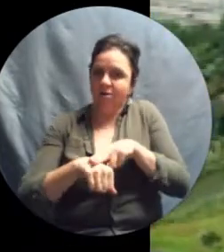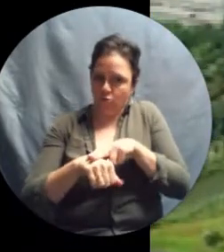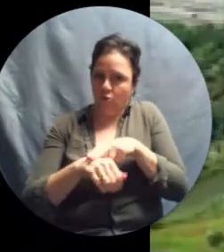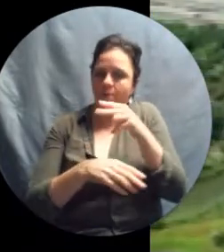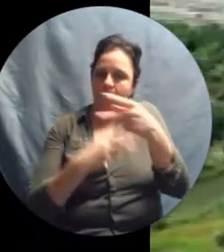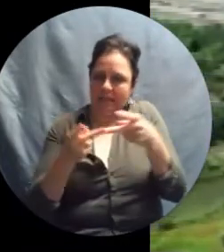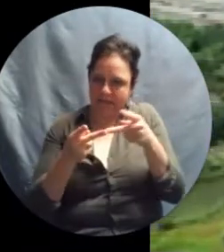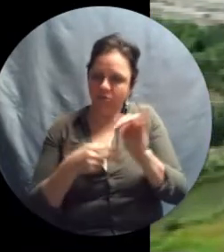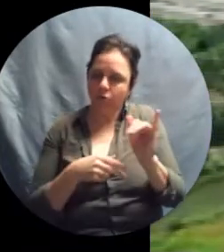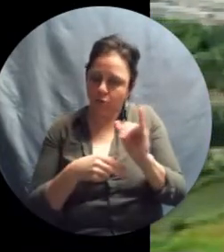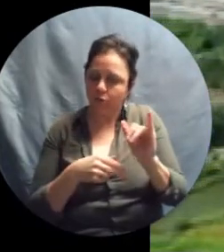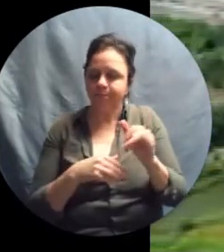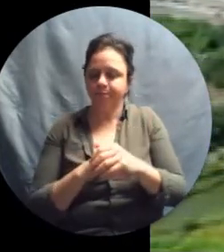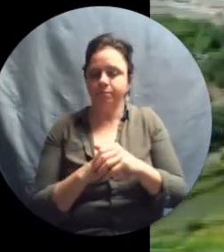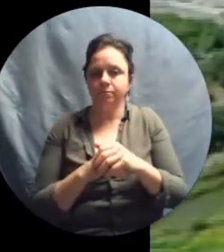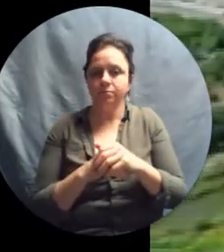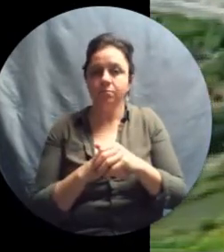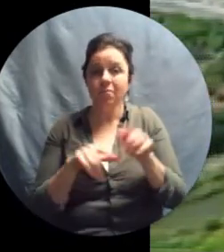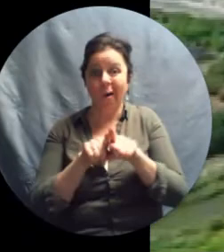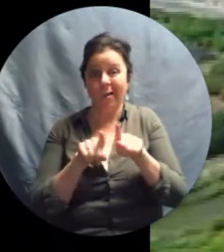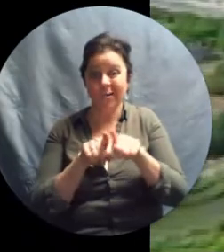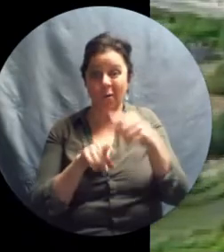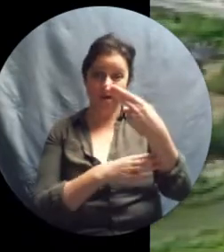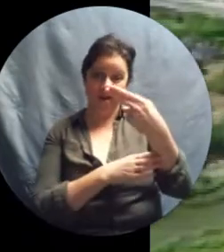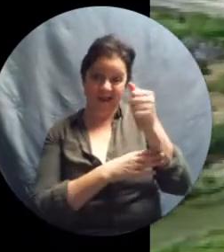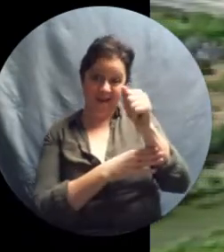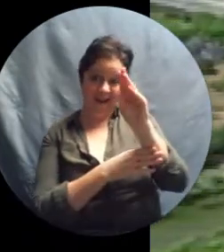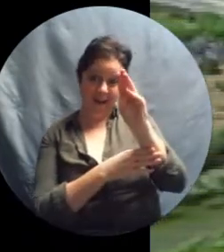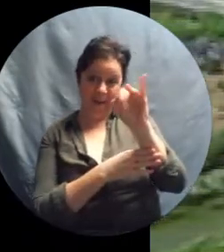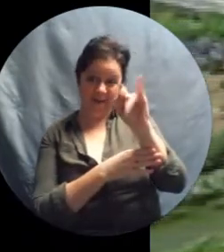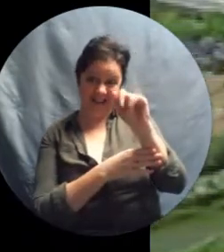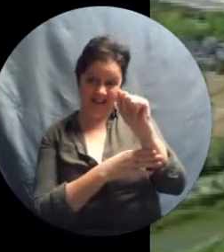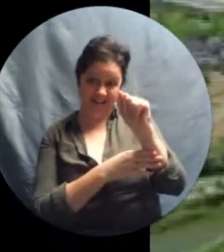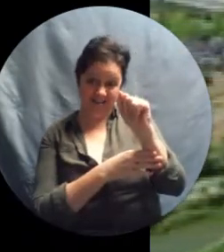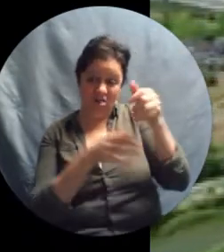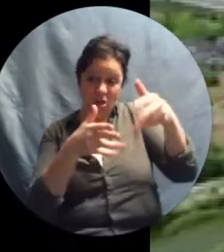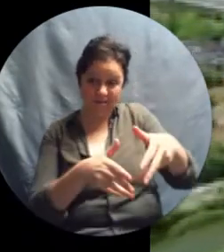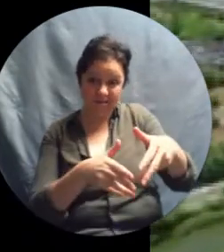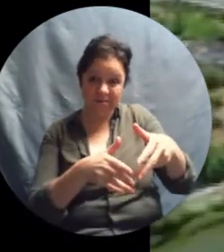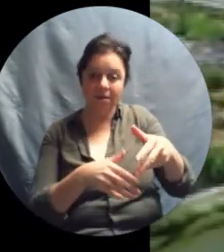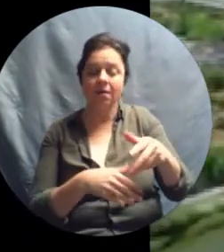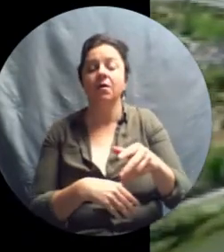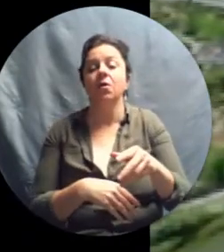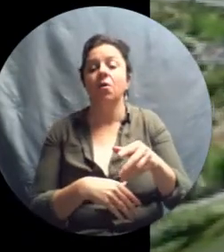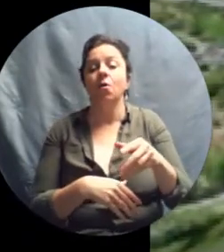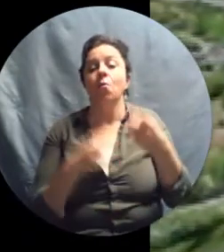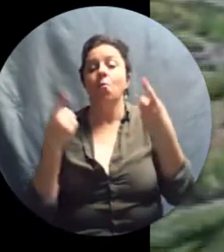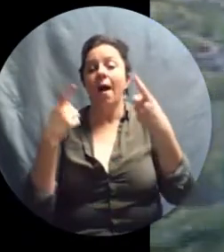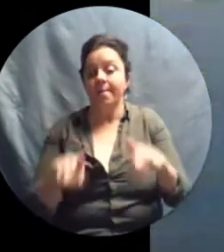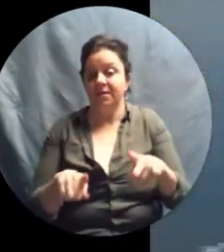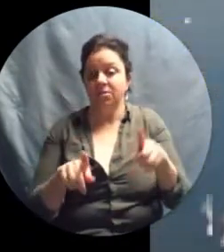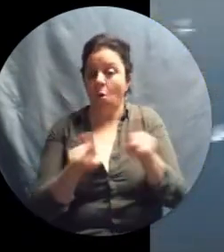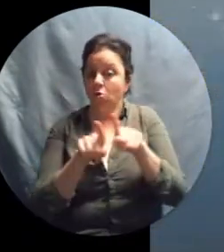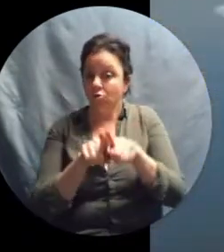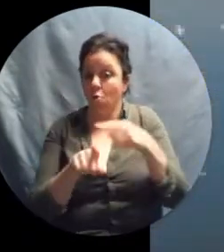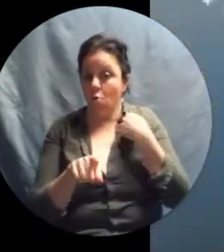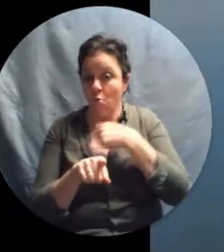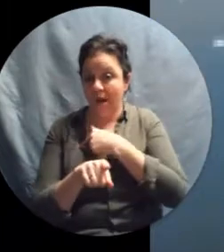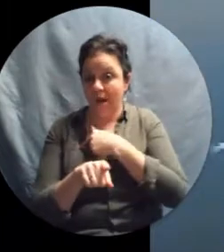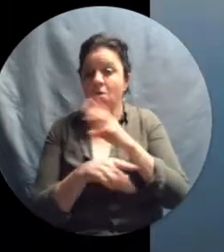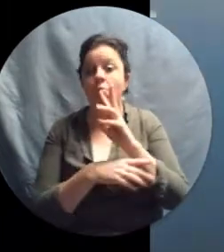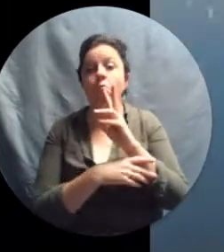other things that we look at with habitat loss is when we drain a wetland. So a wetland is an area where there's just like low